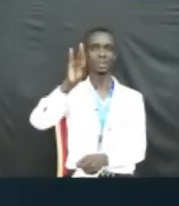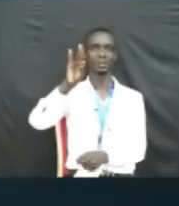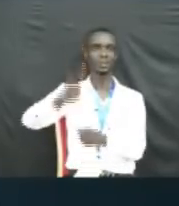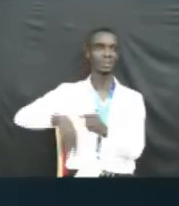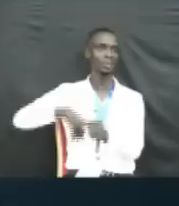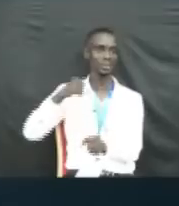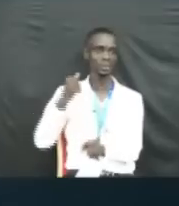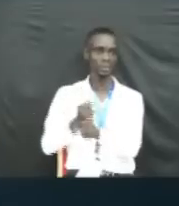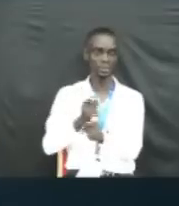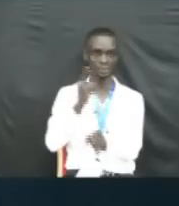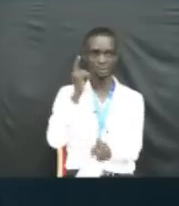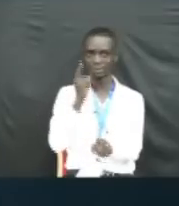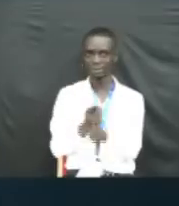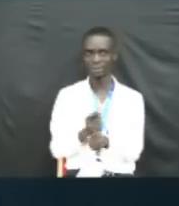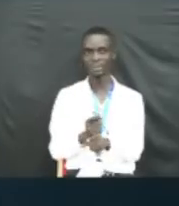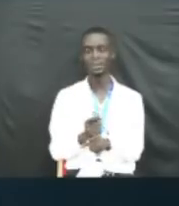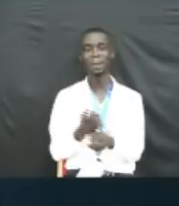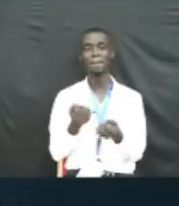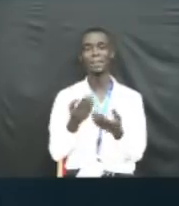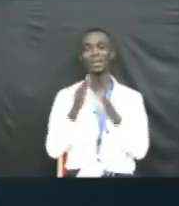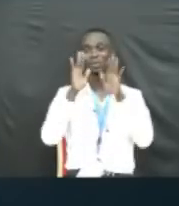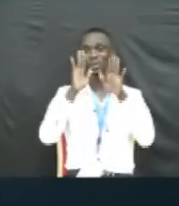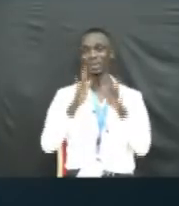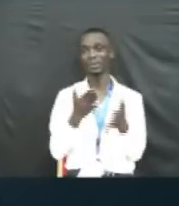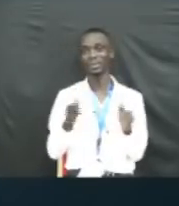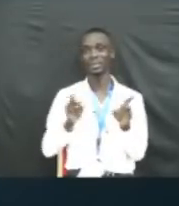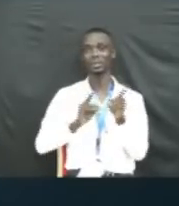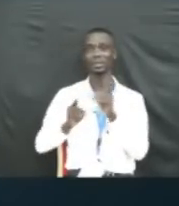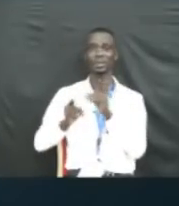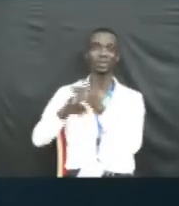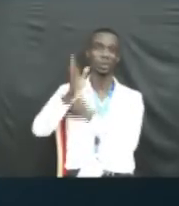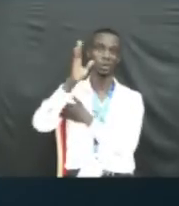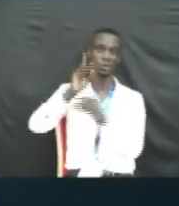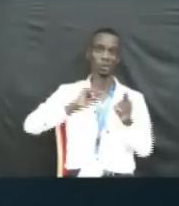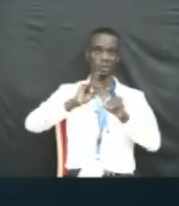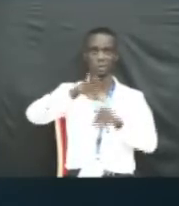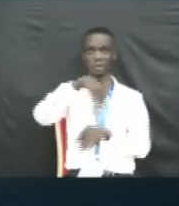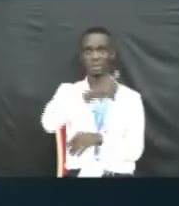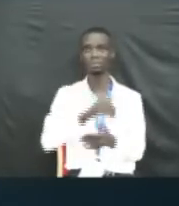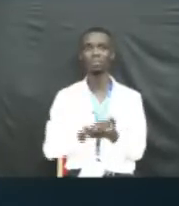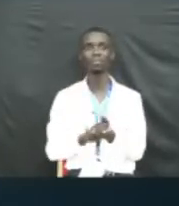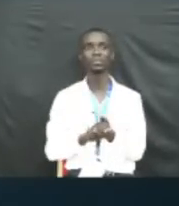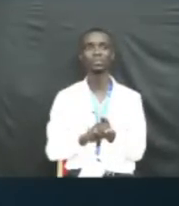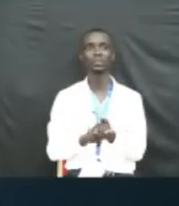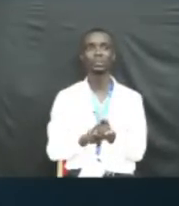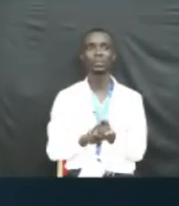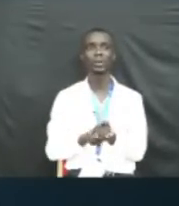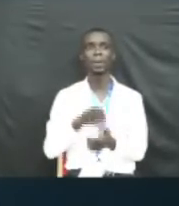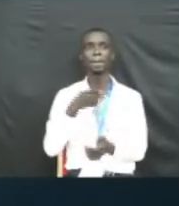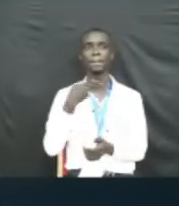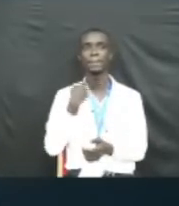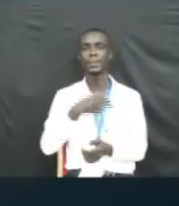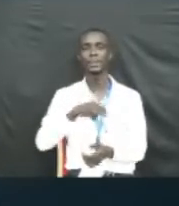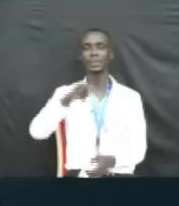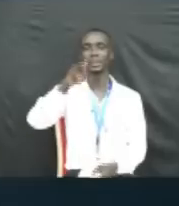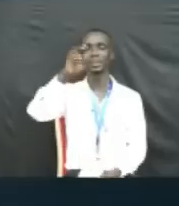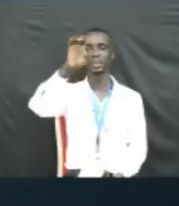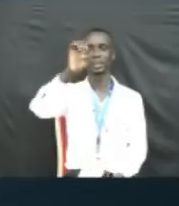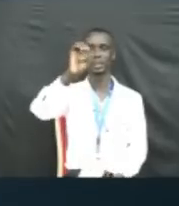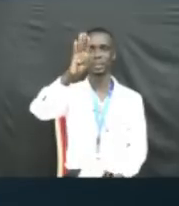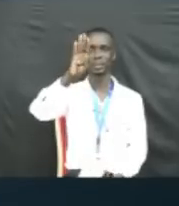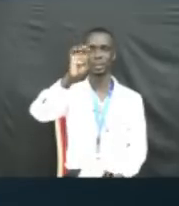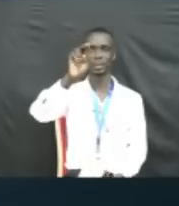Lord has saved his life severally. Pastor Ebin Quu Aia, he also served for 36